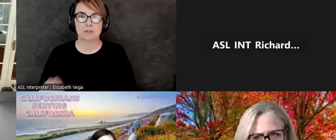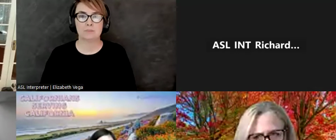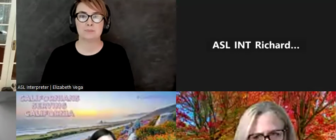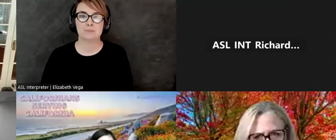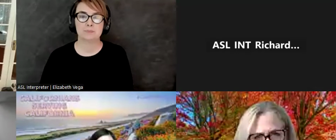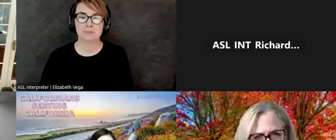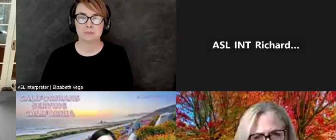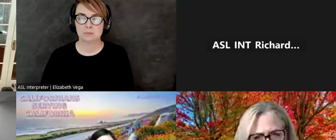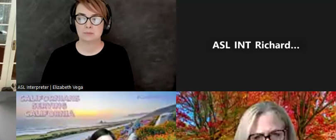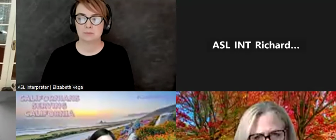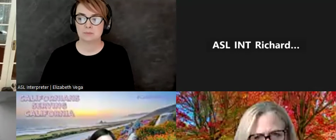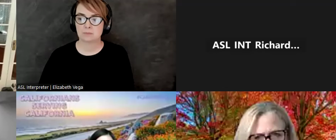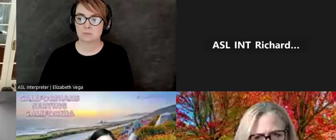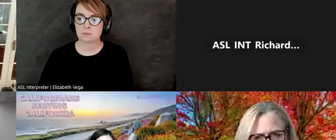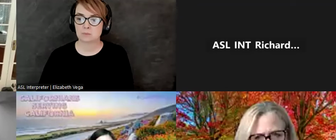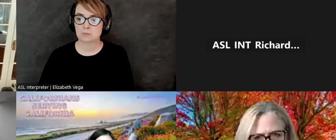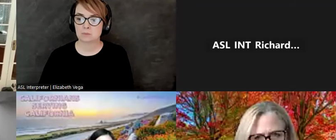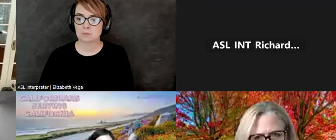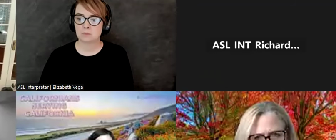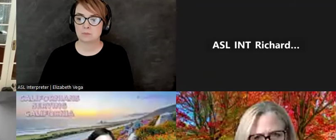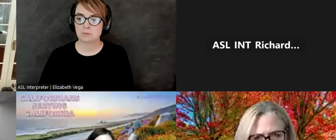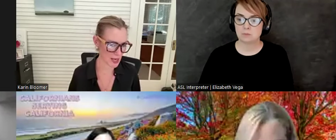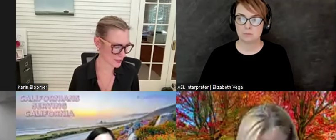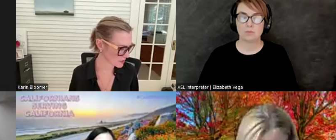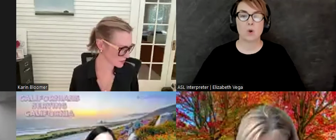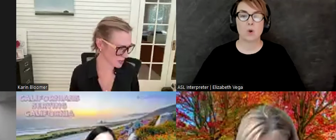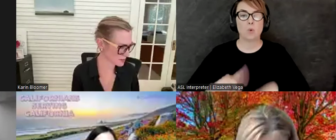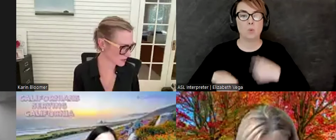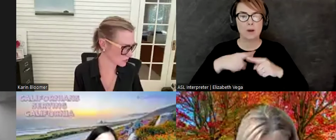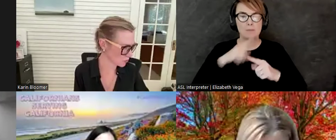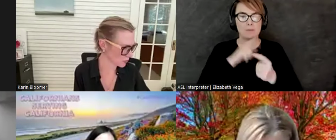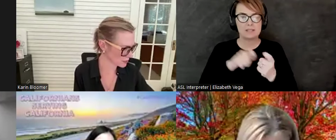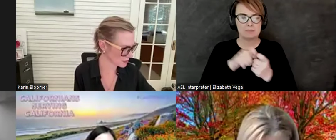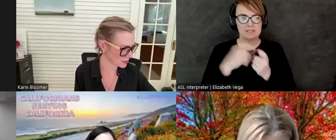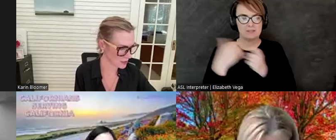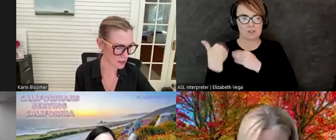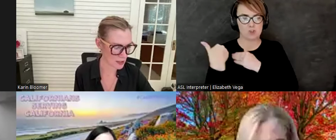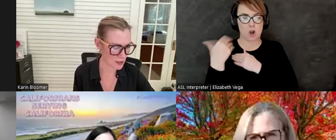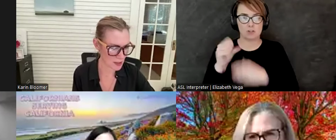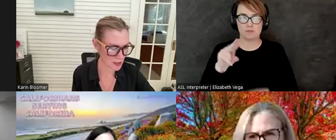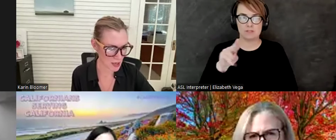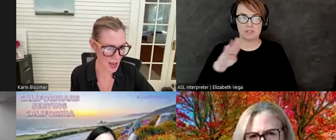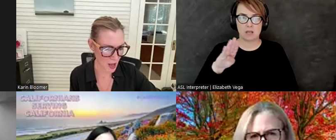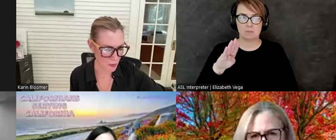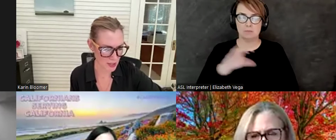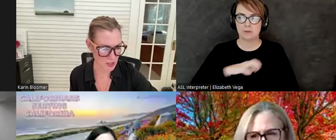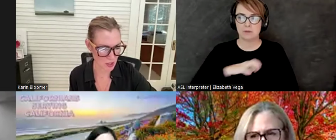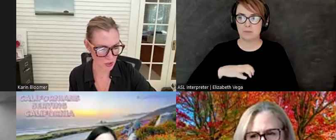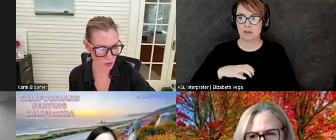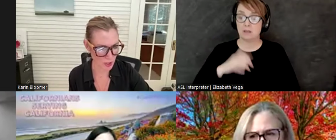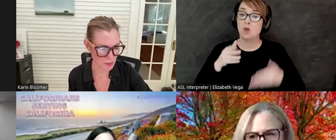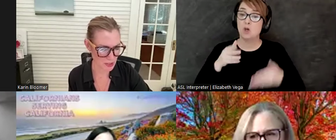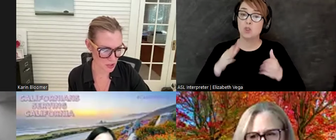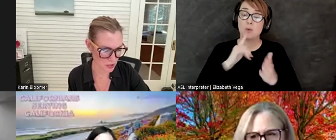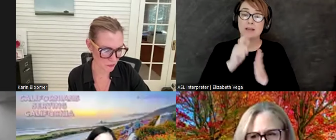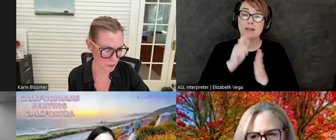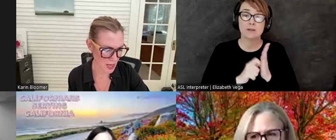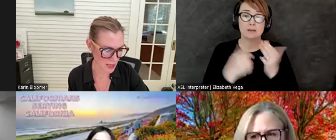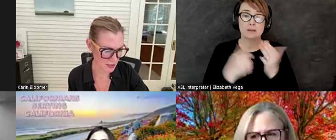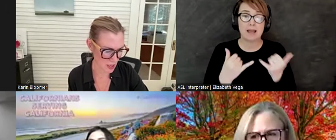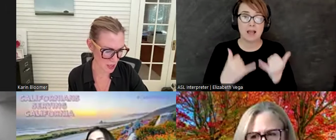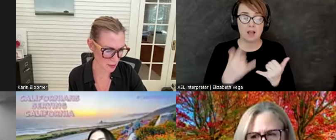How about the specific charge of this subcommittee as it's written now, based on your